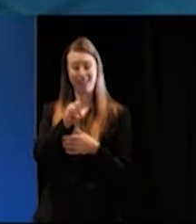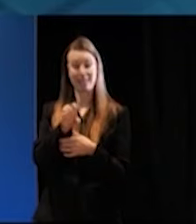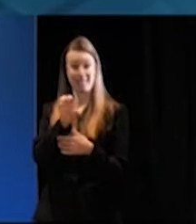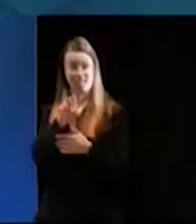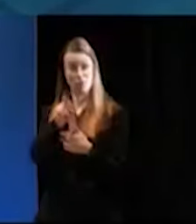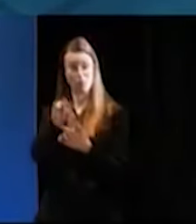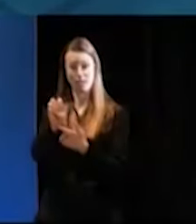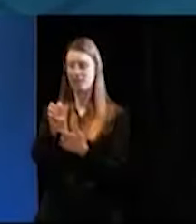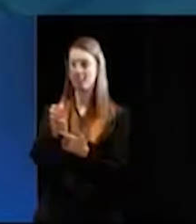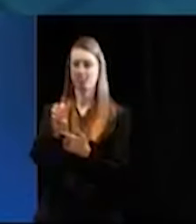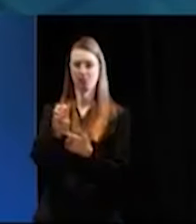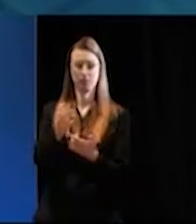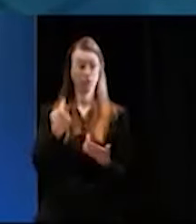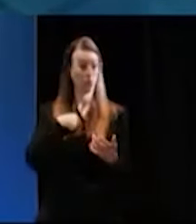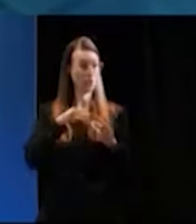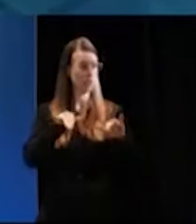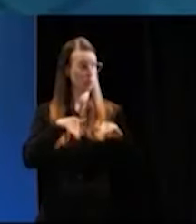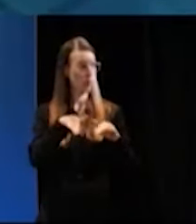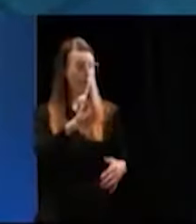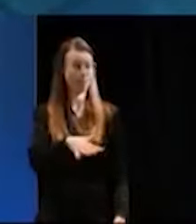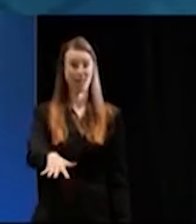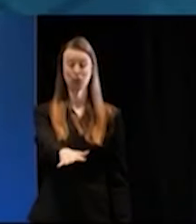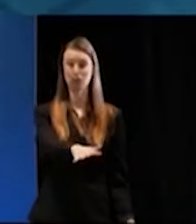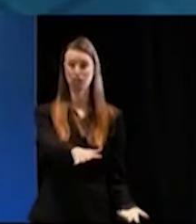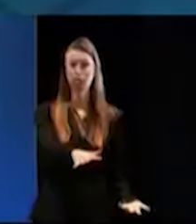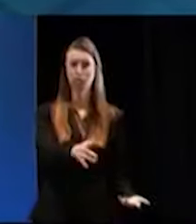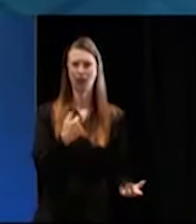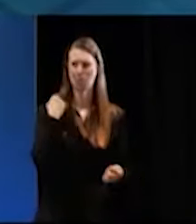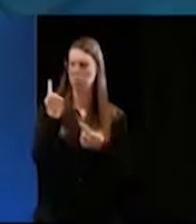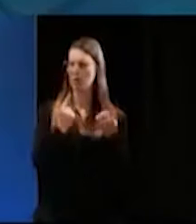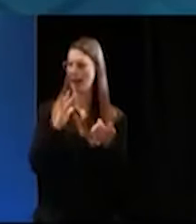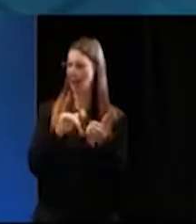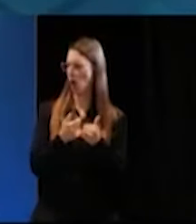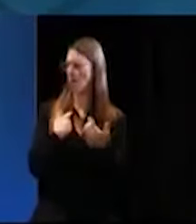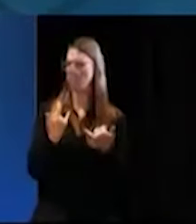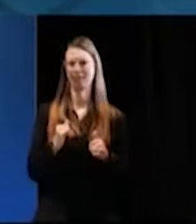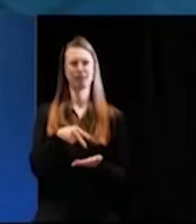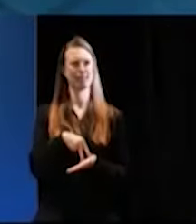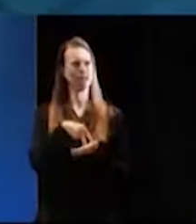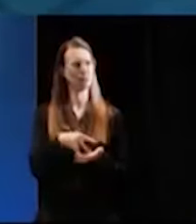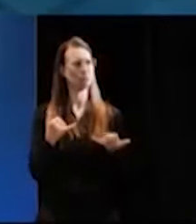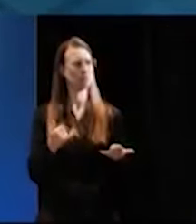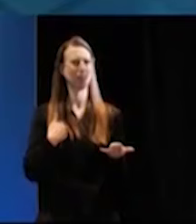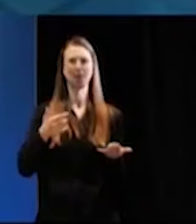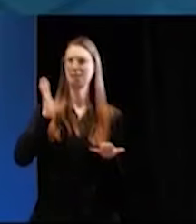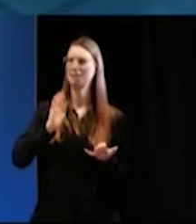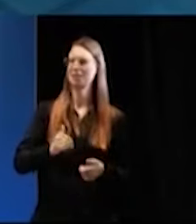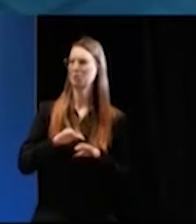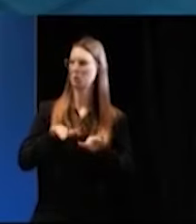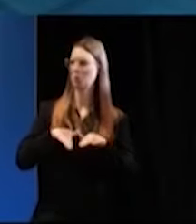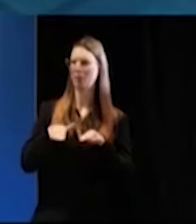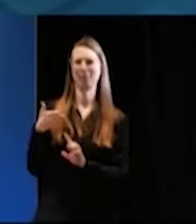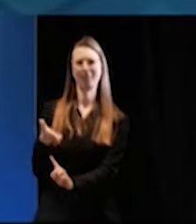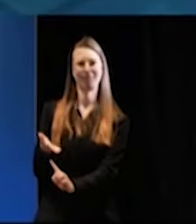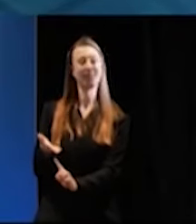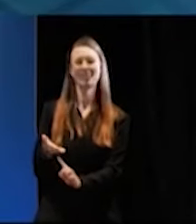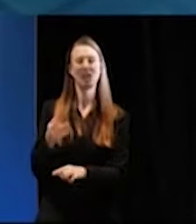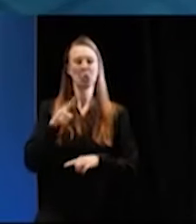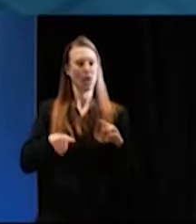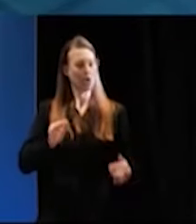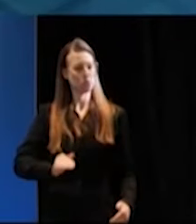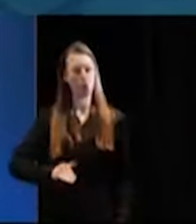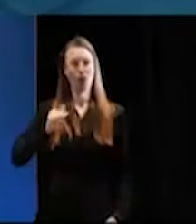And we swam in those lakes. I sometimes wonder how I'm still standing today. But you can't grow up like that and not be a